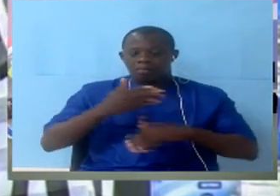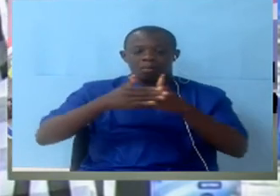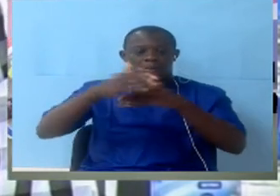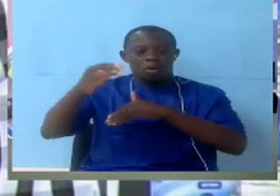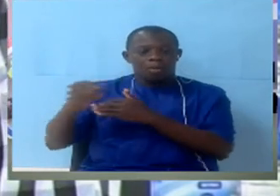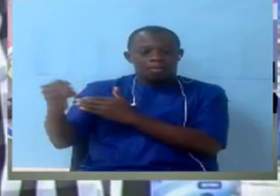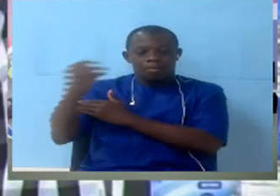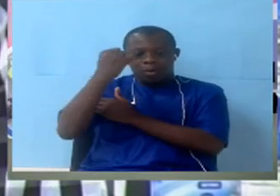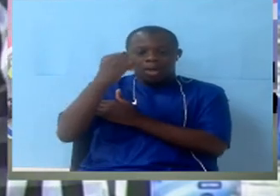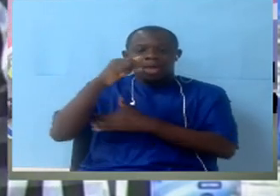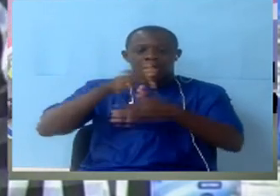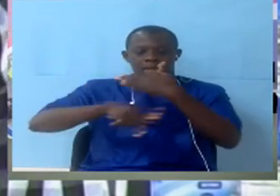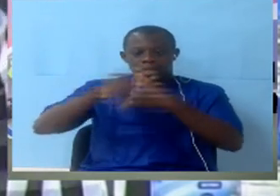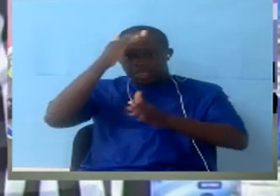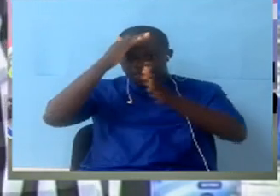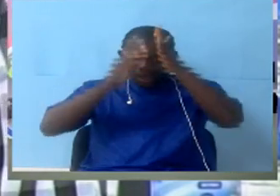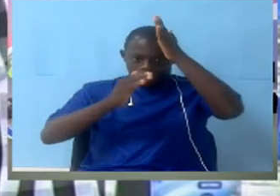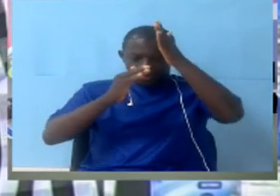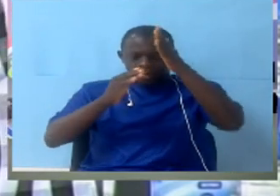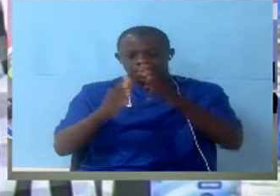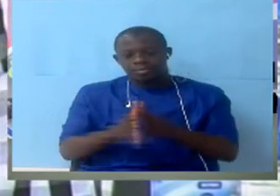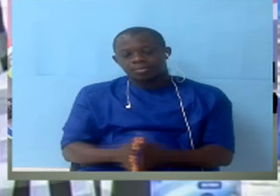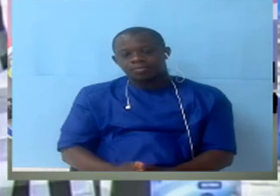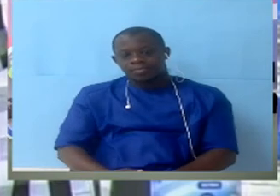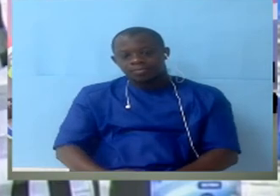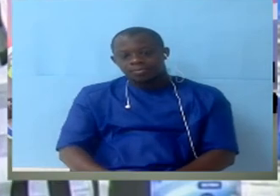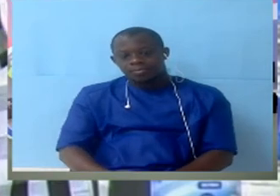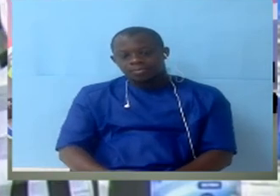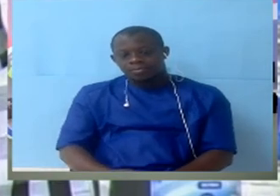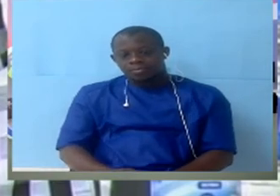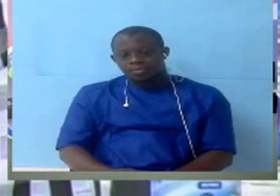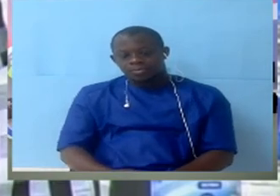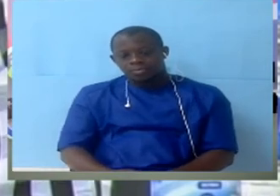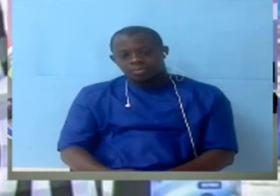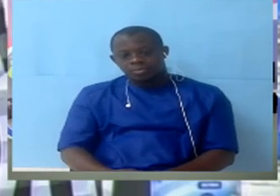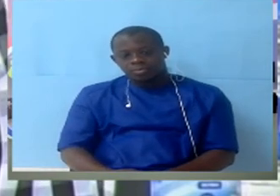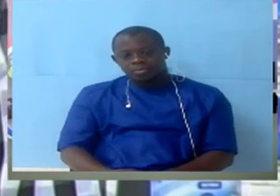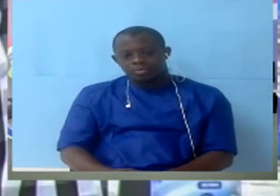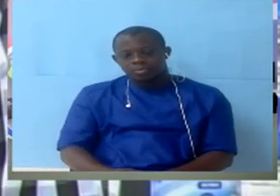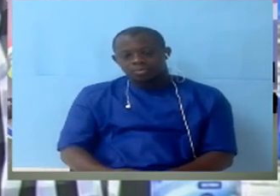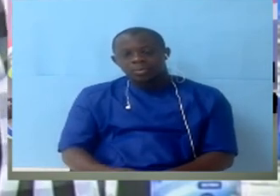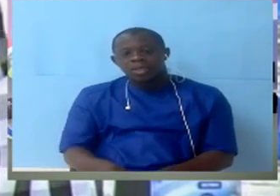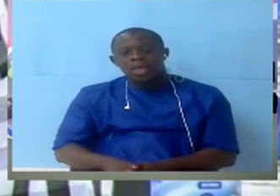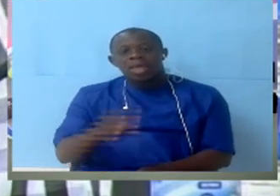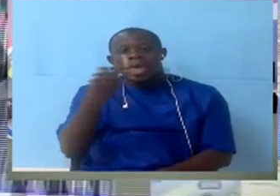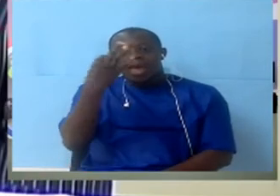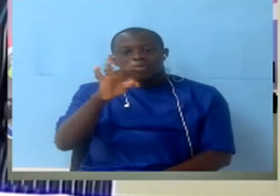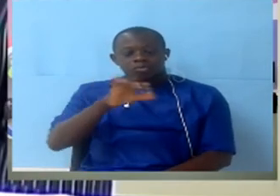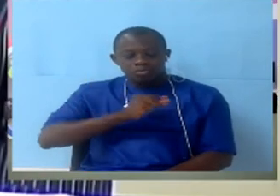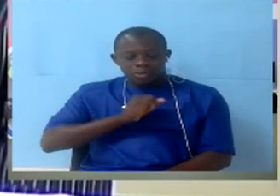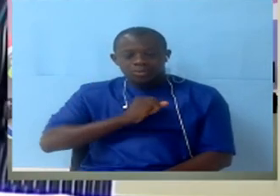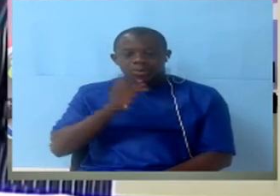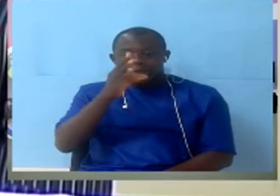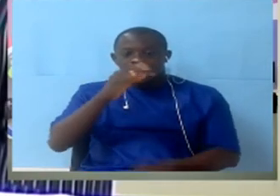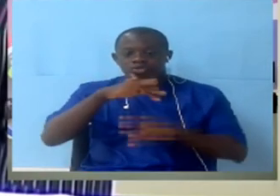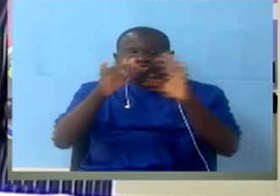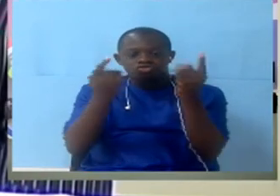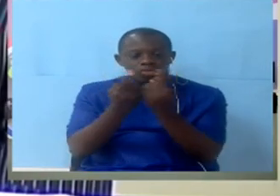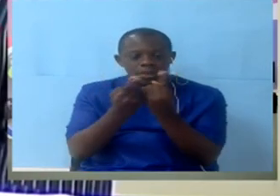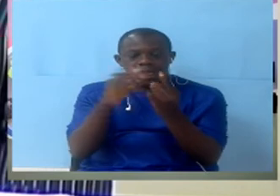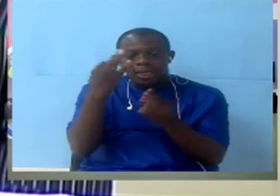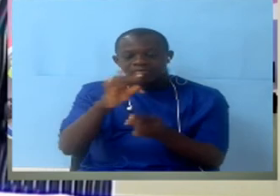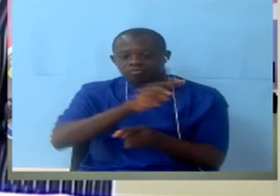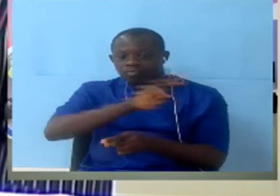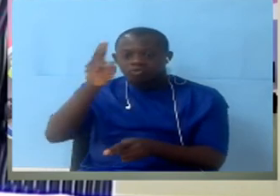army. And it will come out low for them. Ne kubo for it will hana mga tonyati. Will come low. And even if they say something, even if it is not